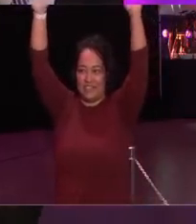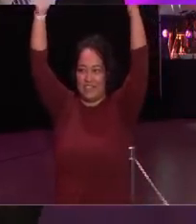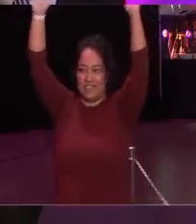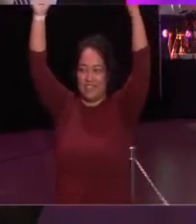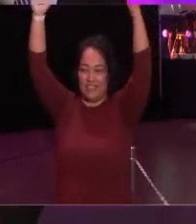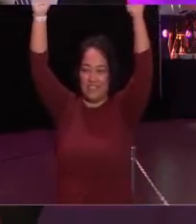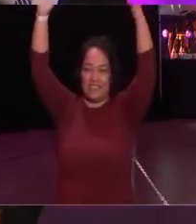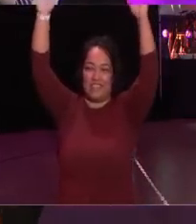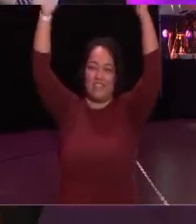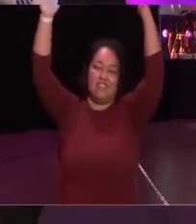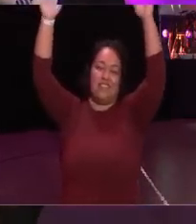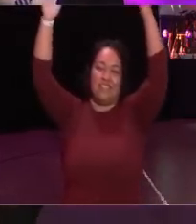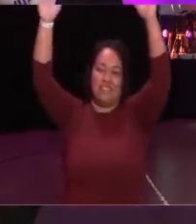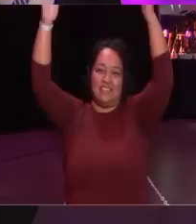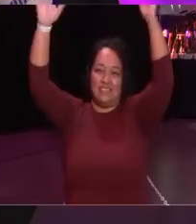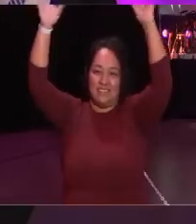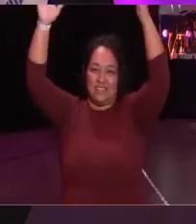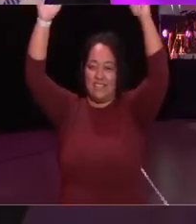to Jesus.